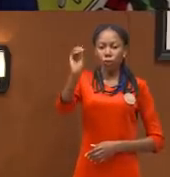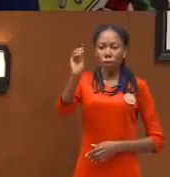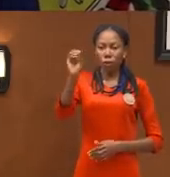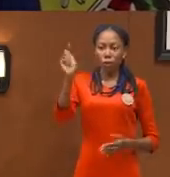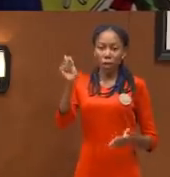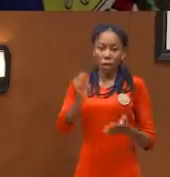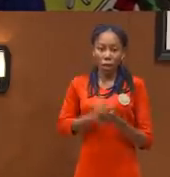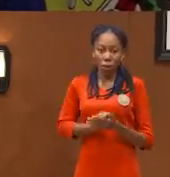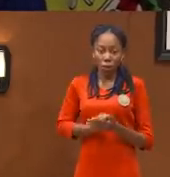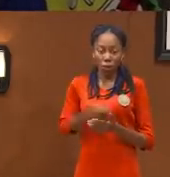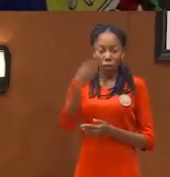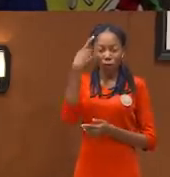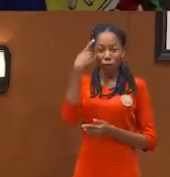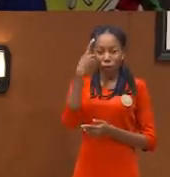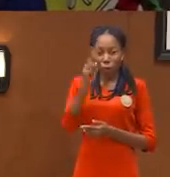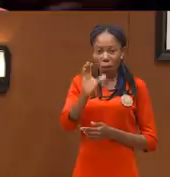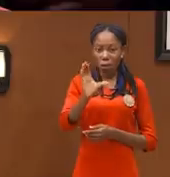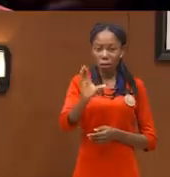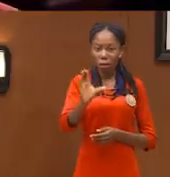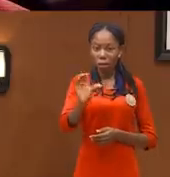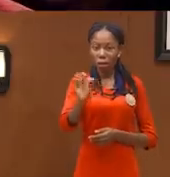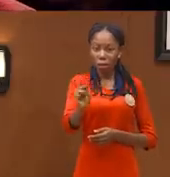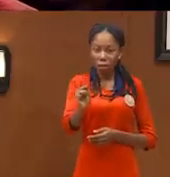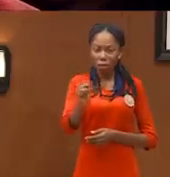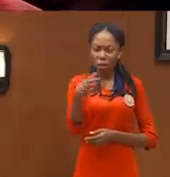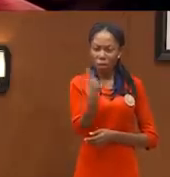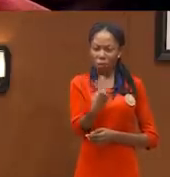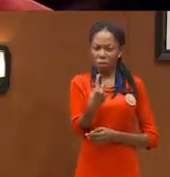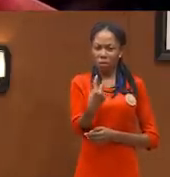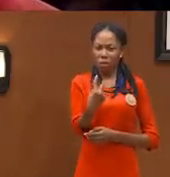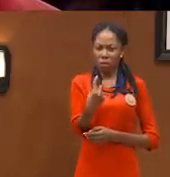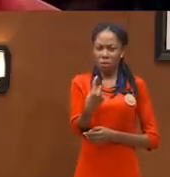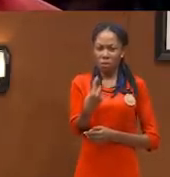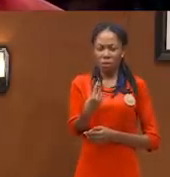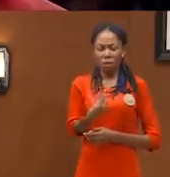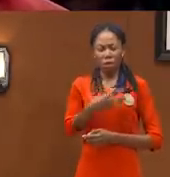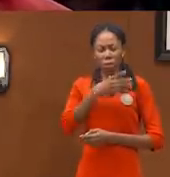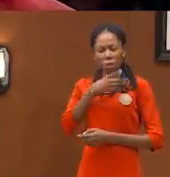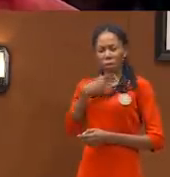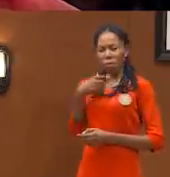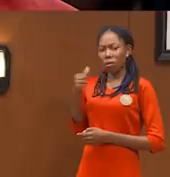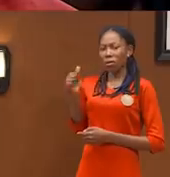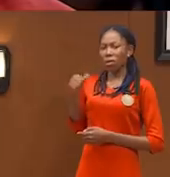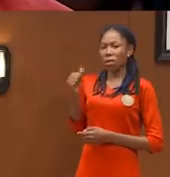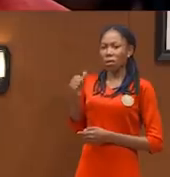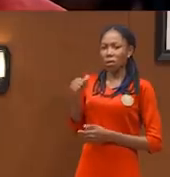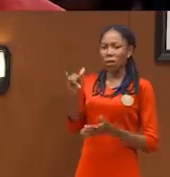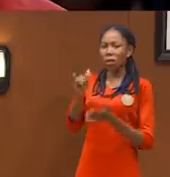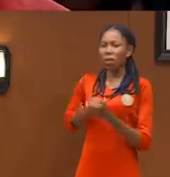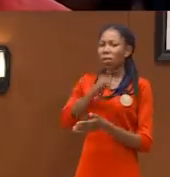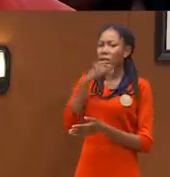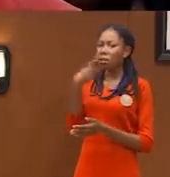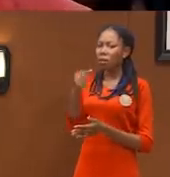was like, $250 for what? For just operation. She said, that's the